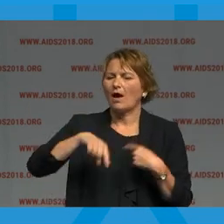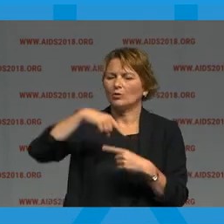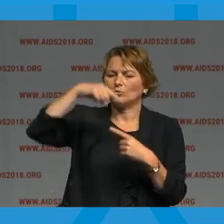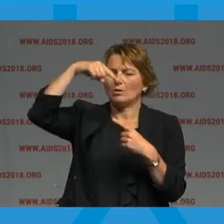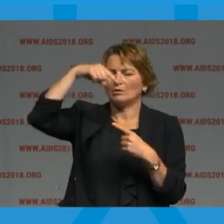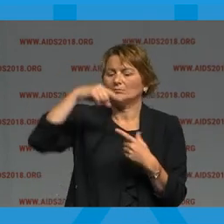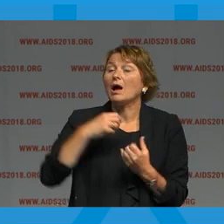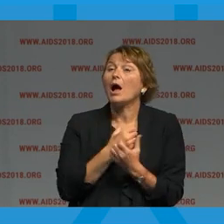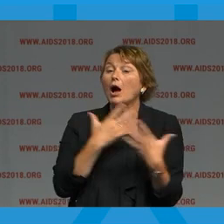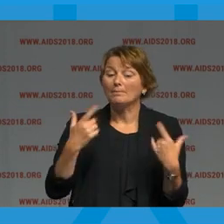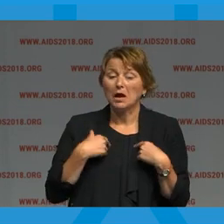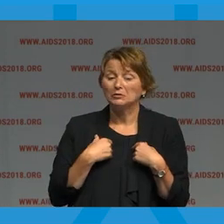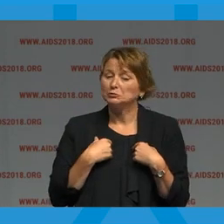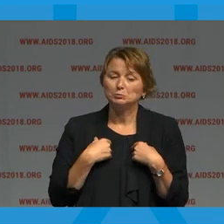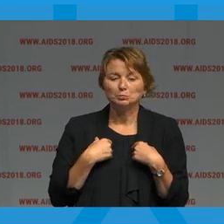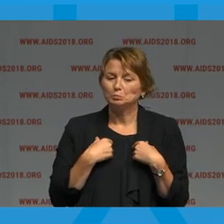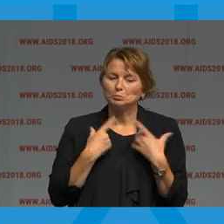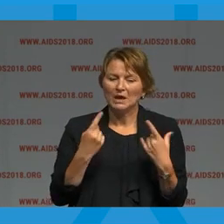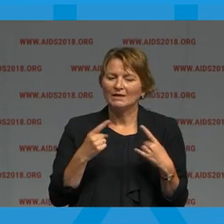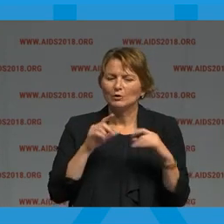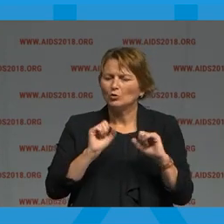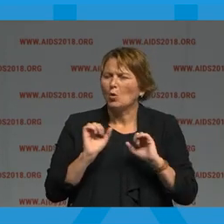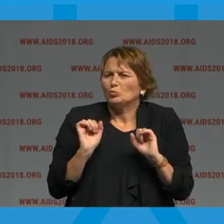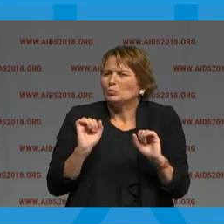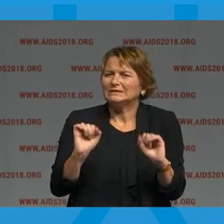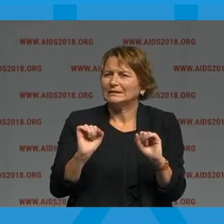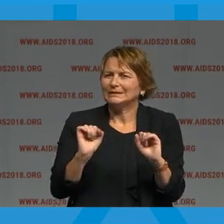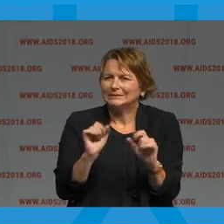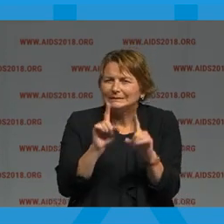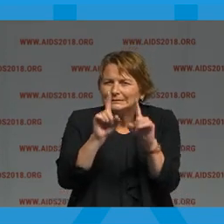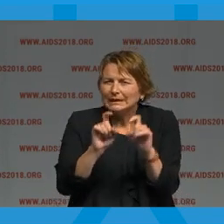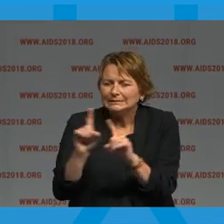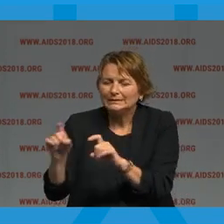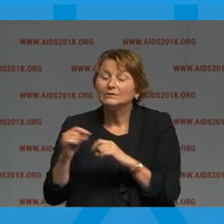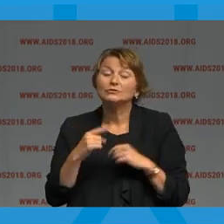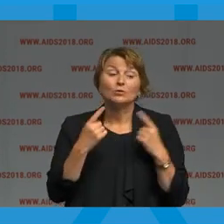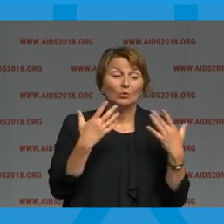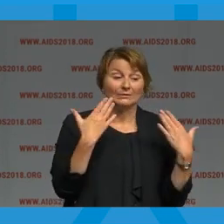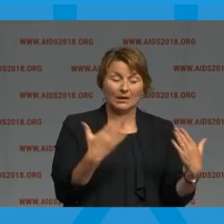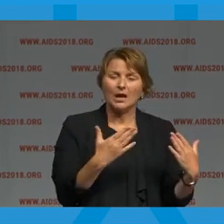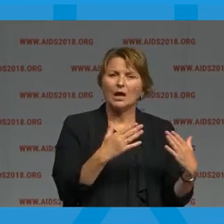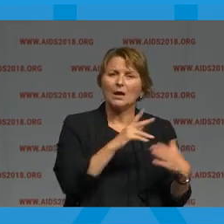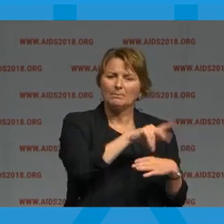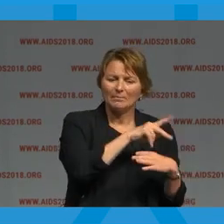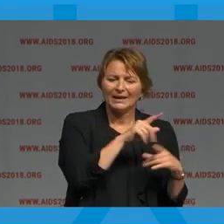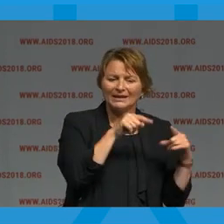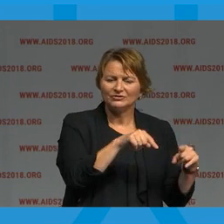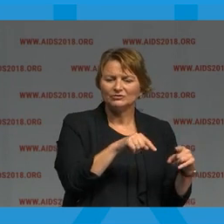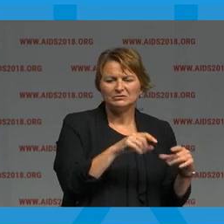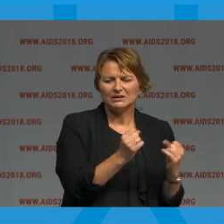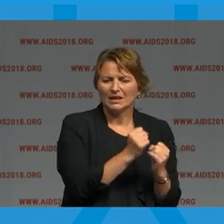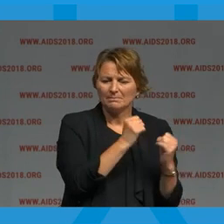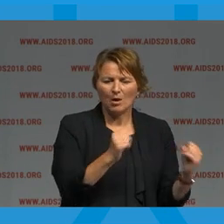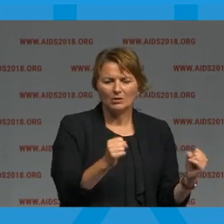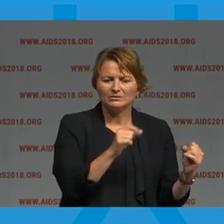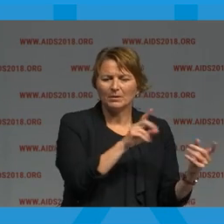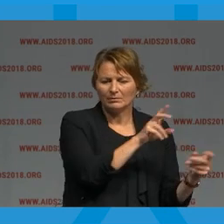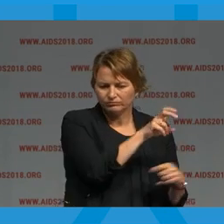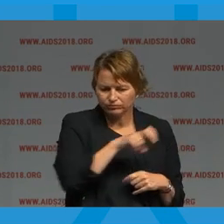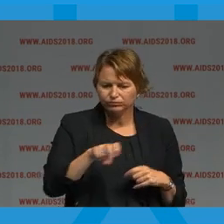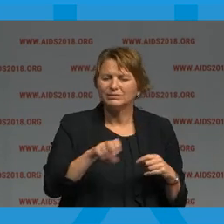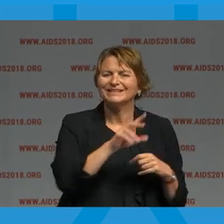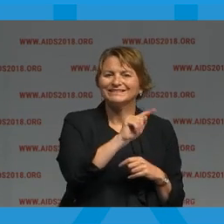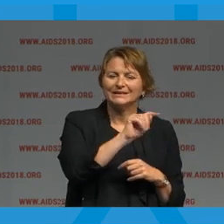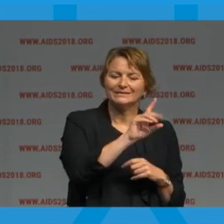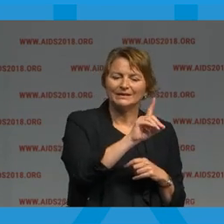performed. There is currently no clinical data to support switching patients from tenofovir 3-TC efavirenz directly to tenofovir